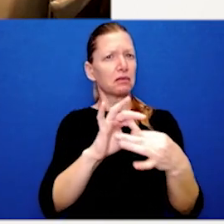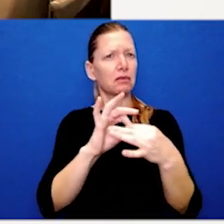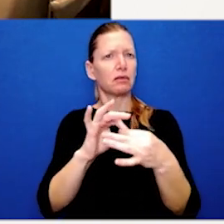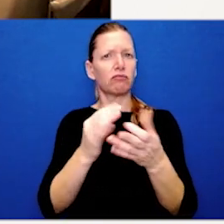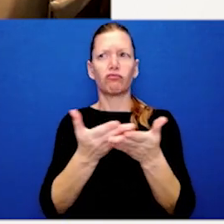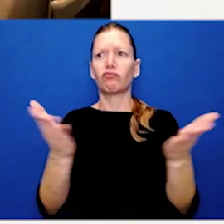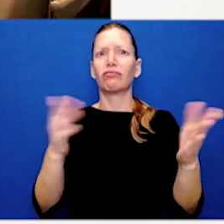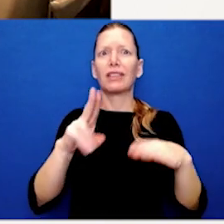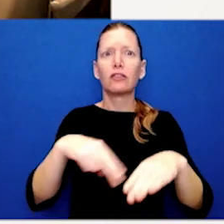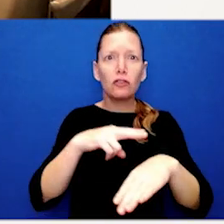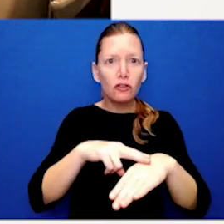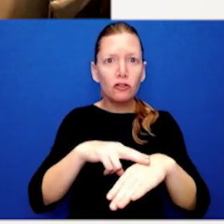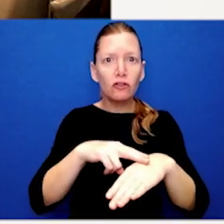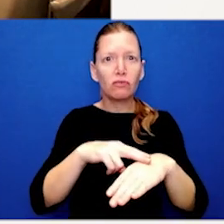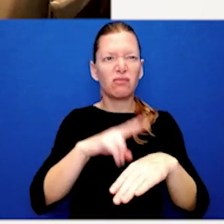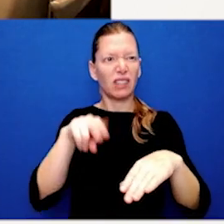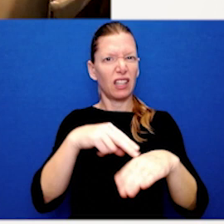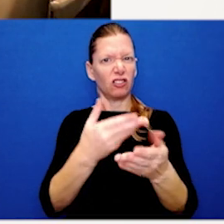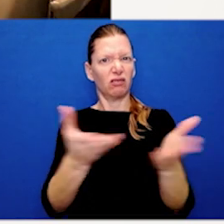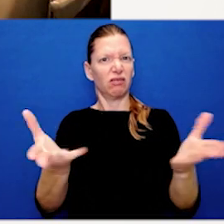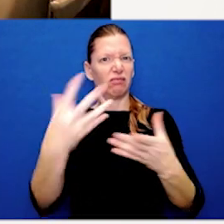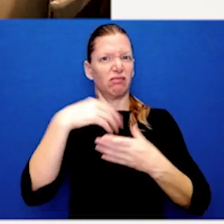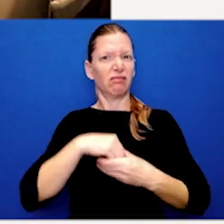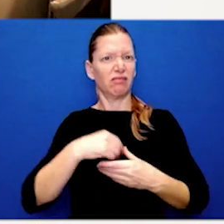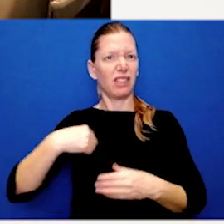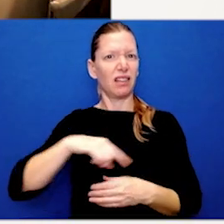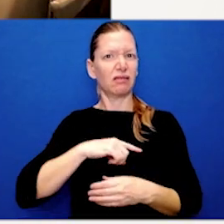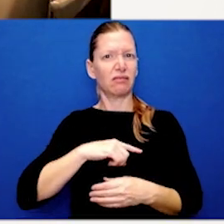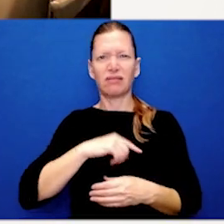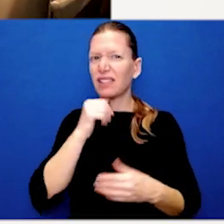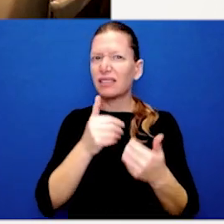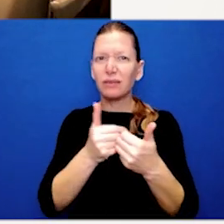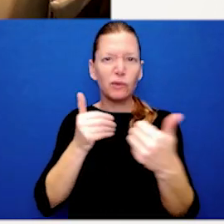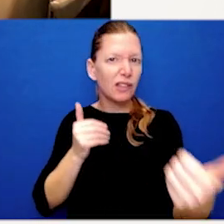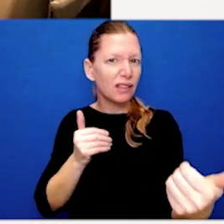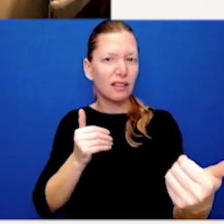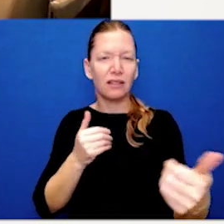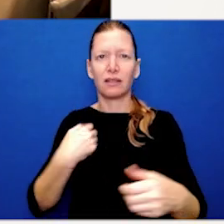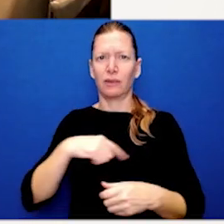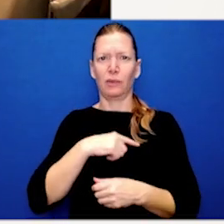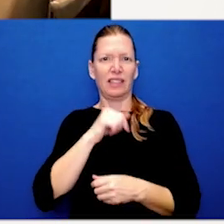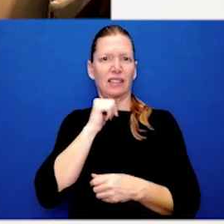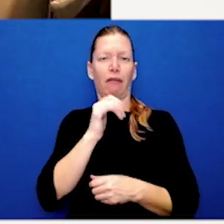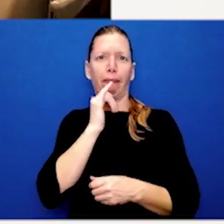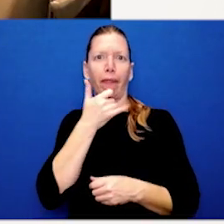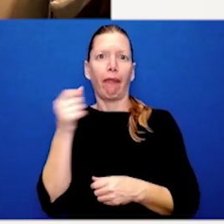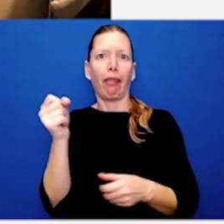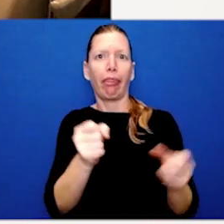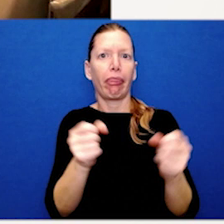I am connected to nature, and nature is us. We're not separate. We're